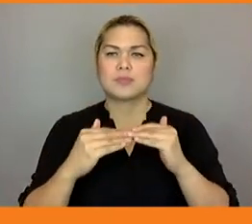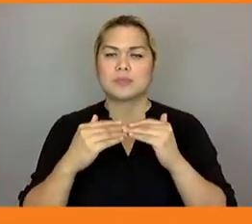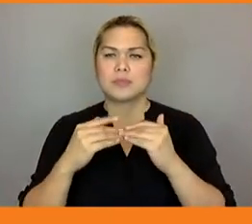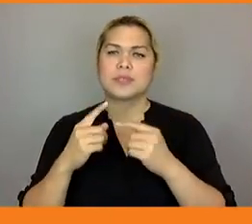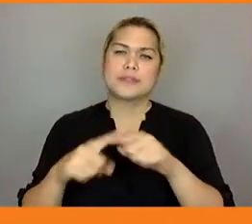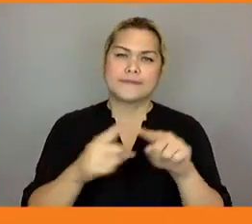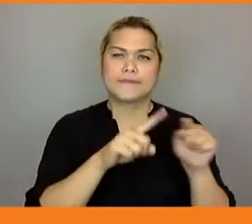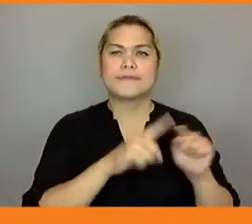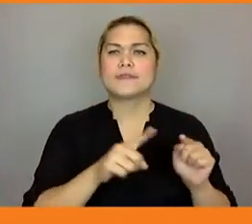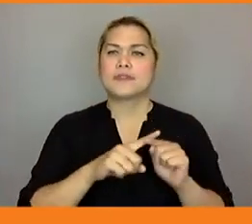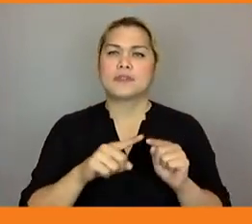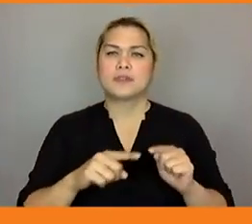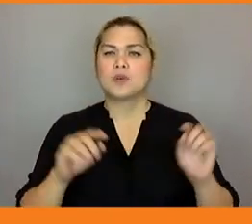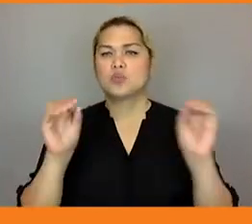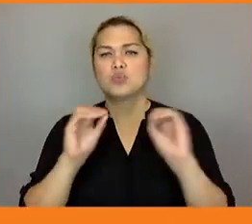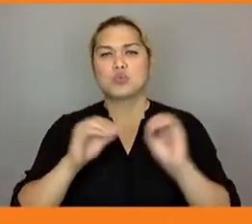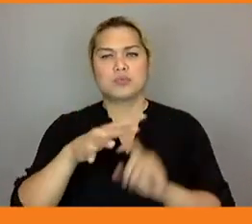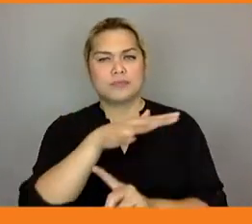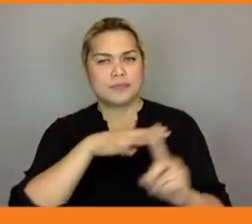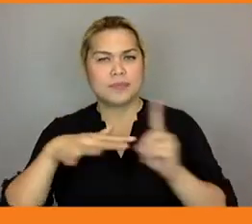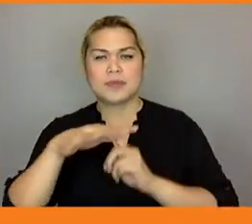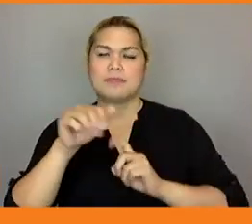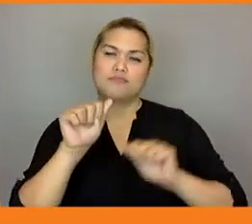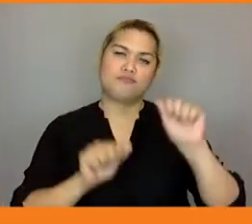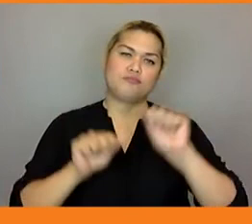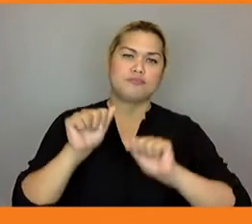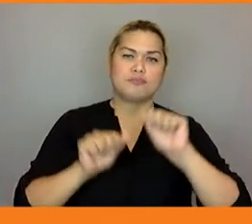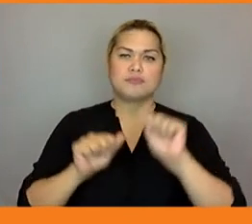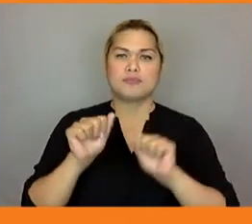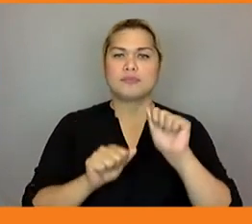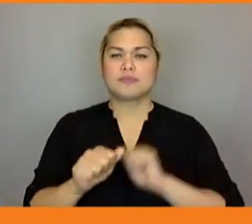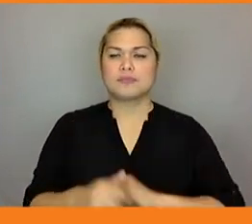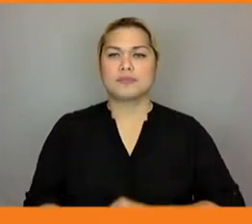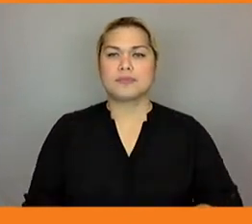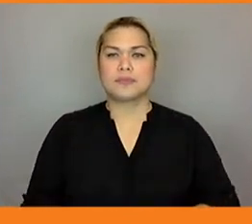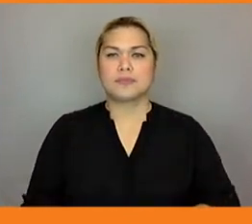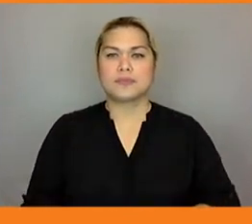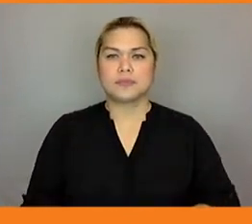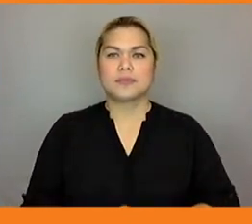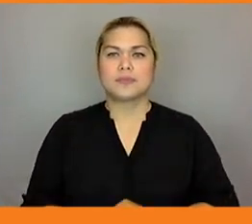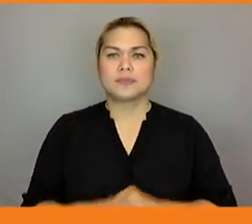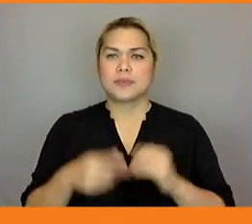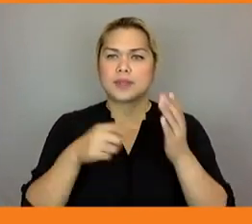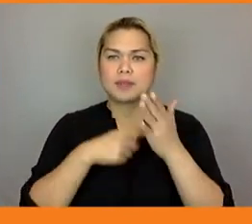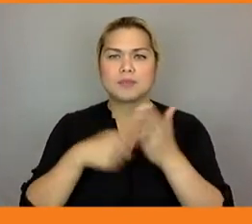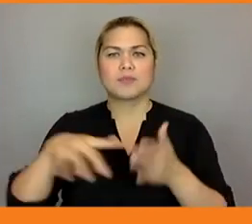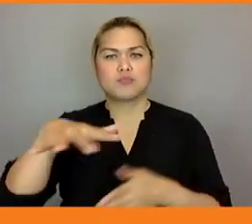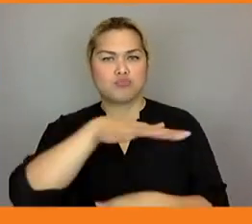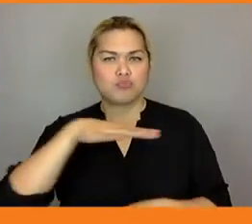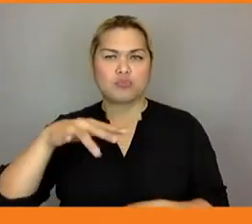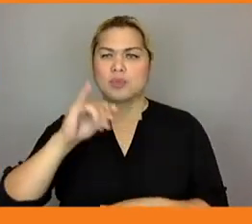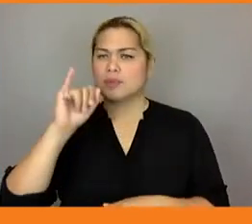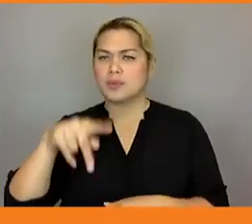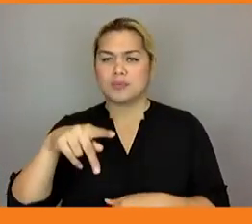fair and adequate compensation, discrepancy in compensation, they were not informed about land for land and house for house compensation, an